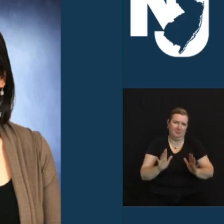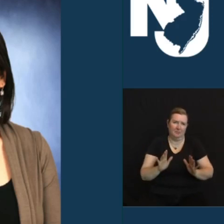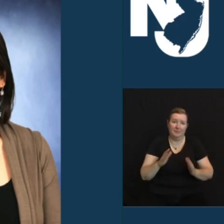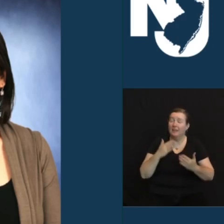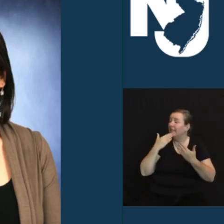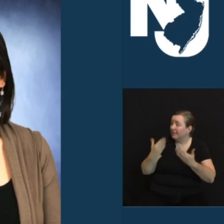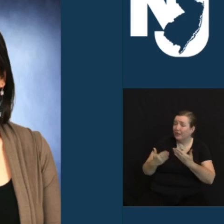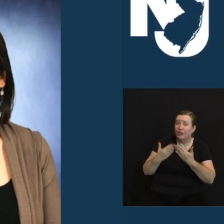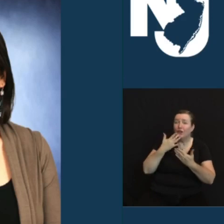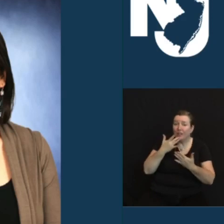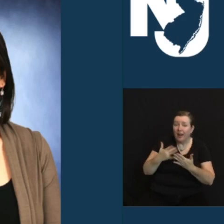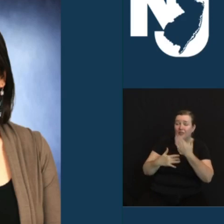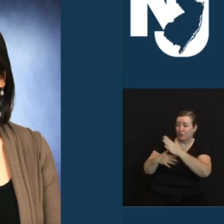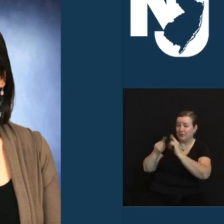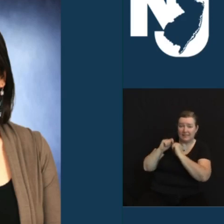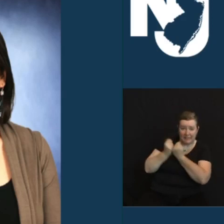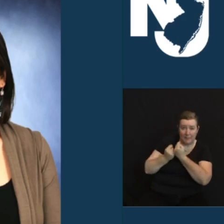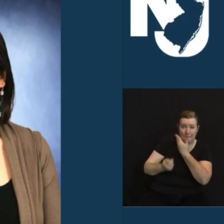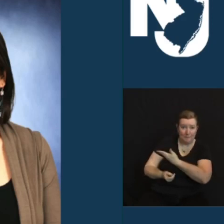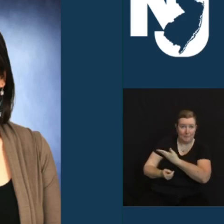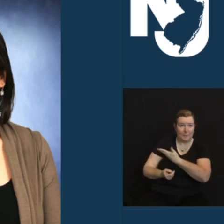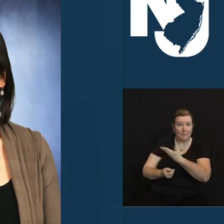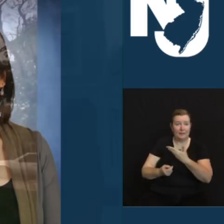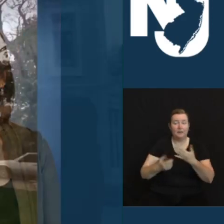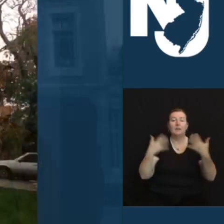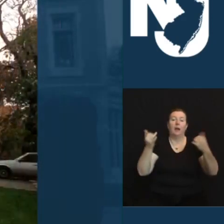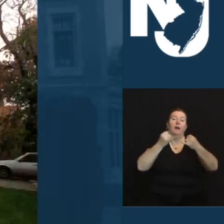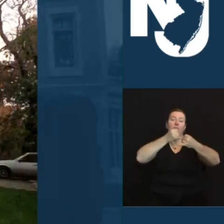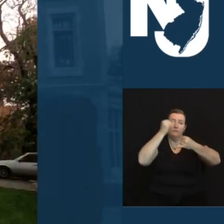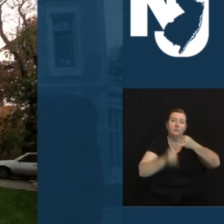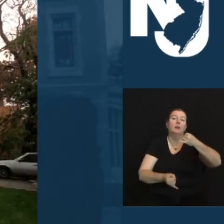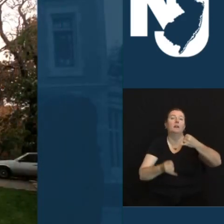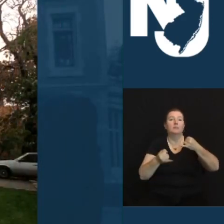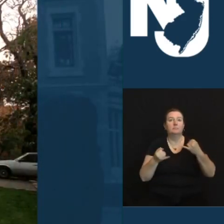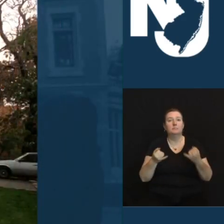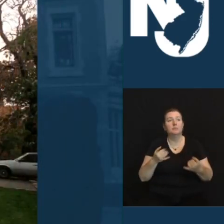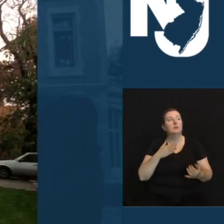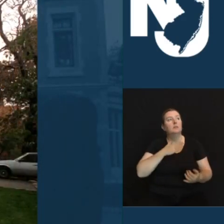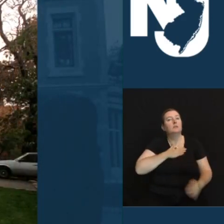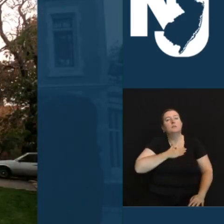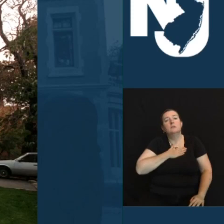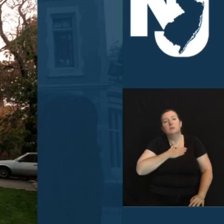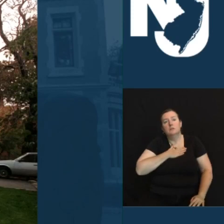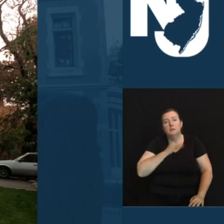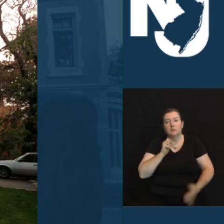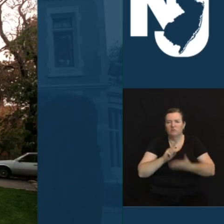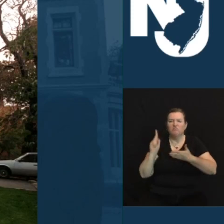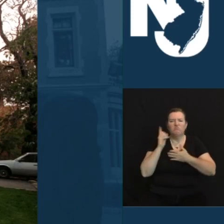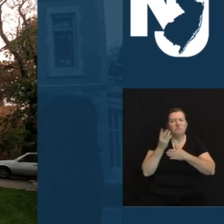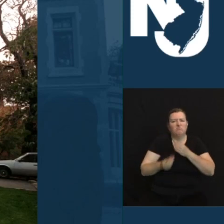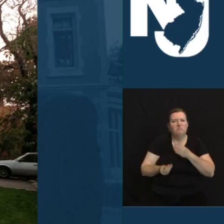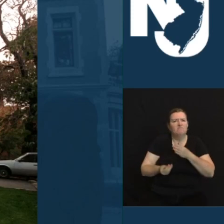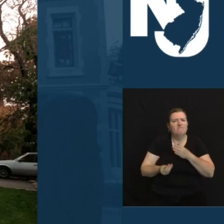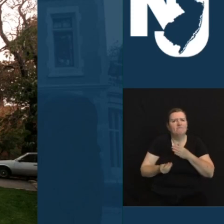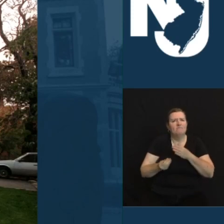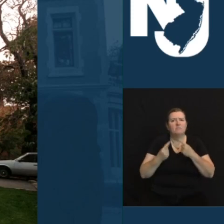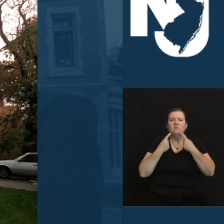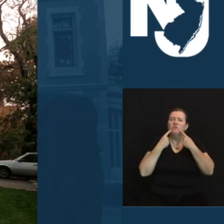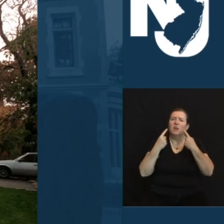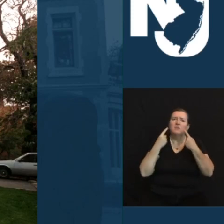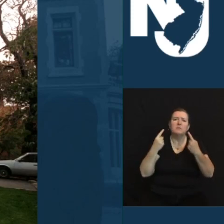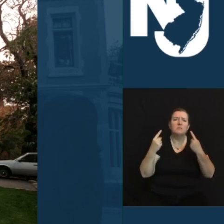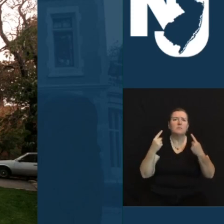and the rest of the team. And finally today, with a heavy heart, I want to acknowledge the passing at the end of last week of a giant, of Newark's